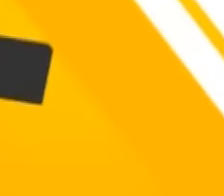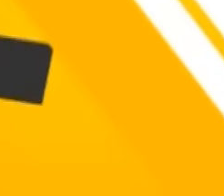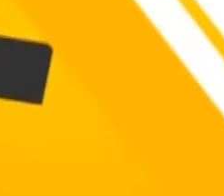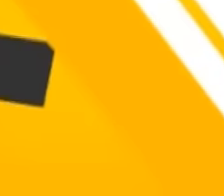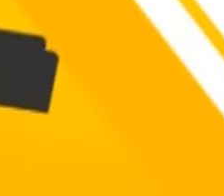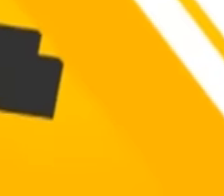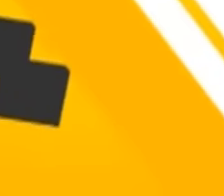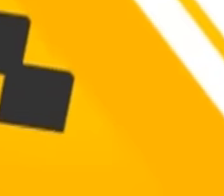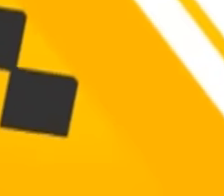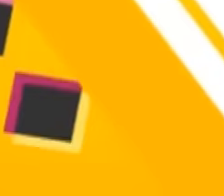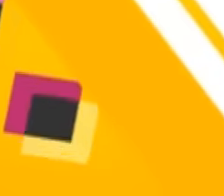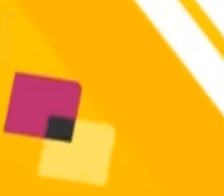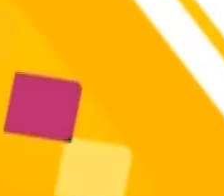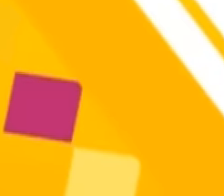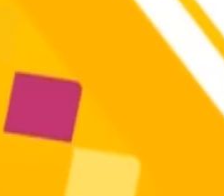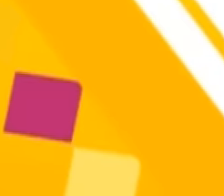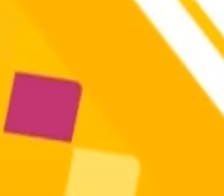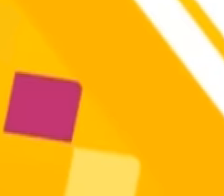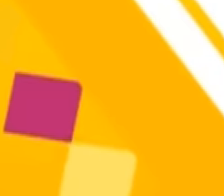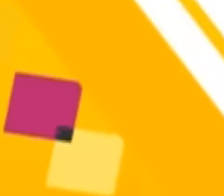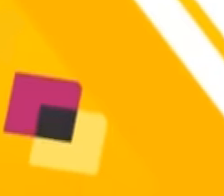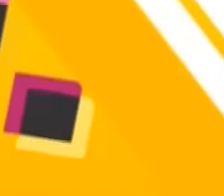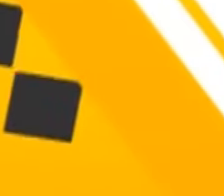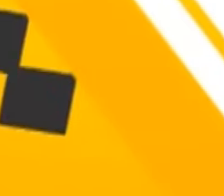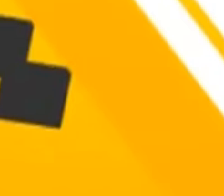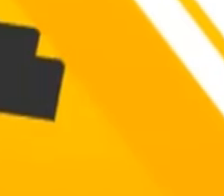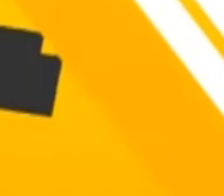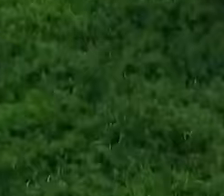Mix, a healthier choice.